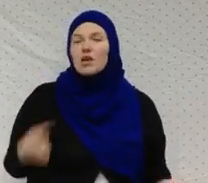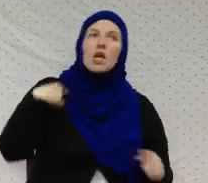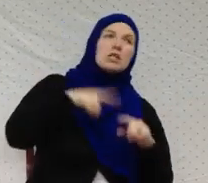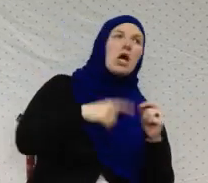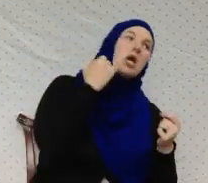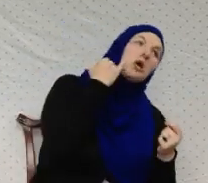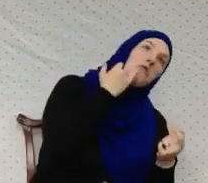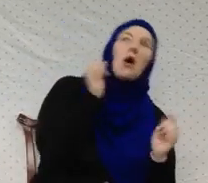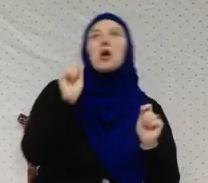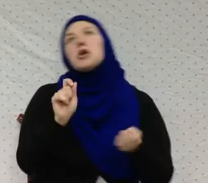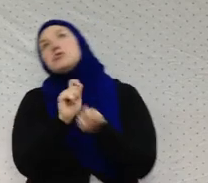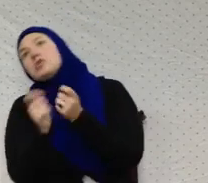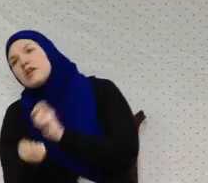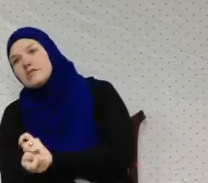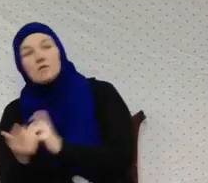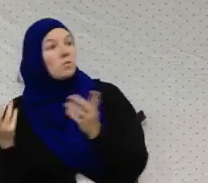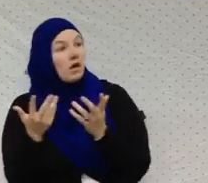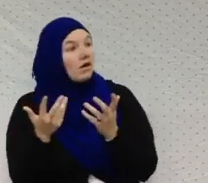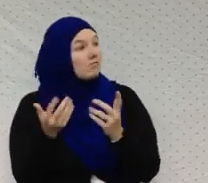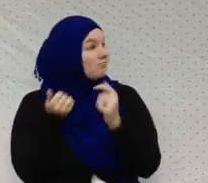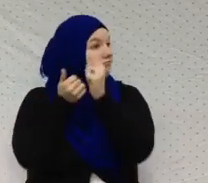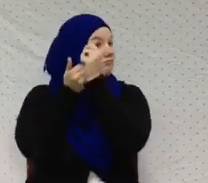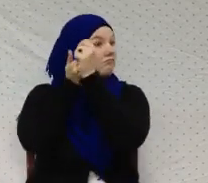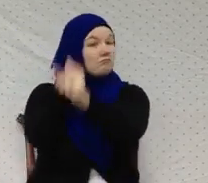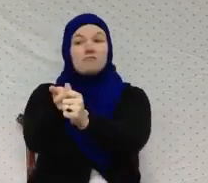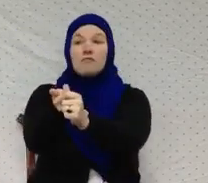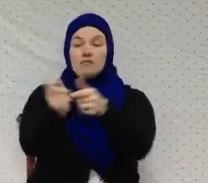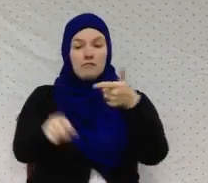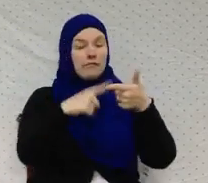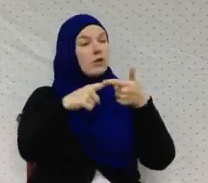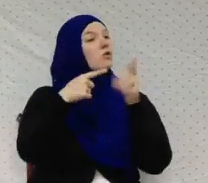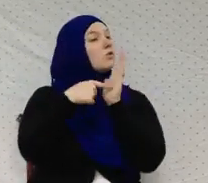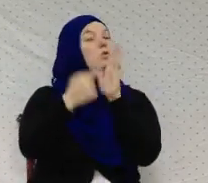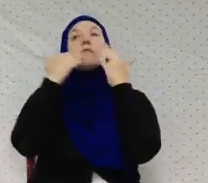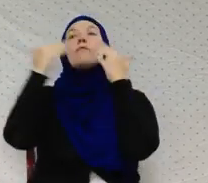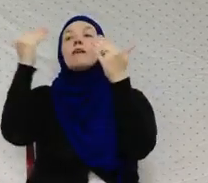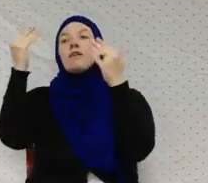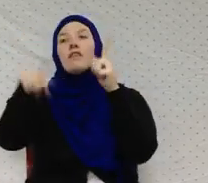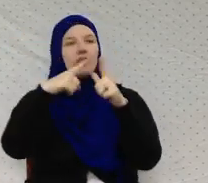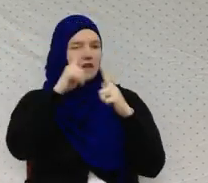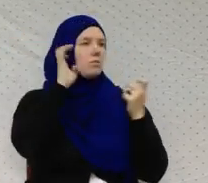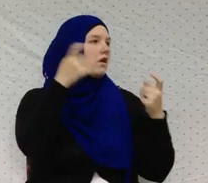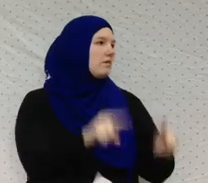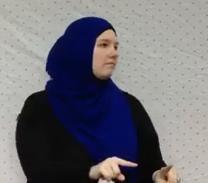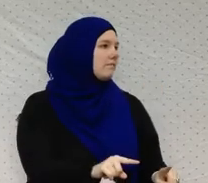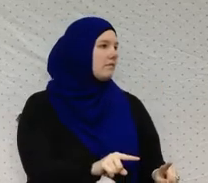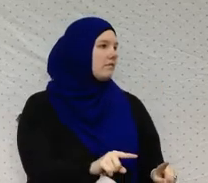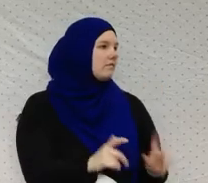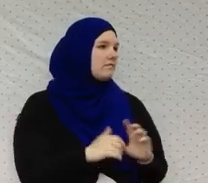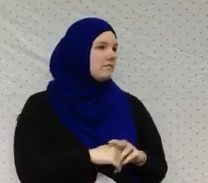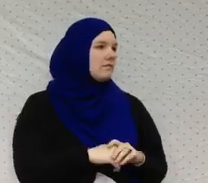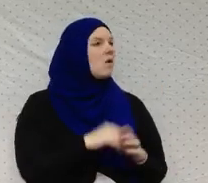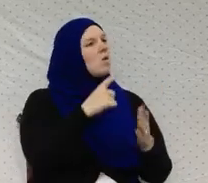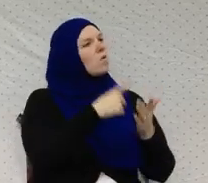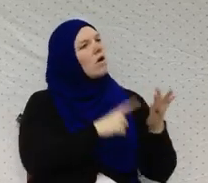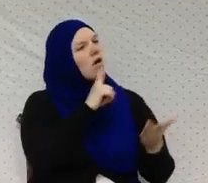No strings you can pull. The only thing is you submit, you become grateful, and then the answer comes.